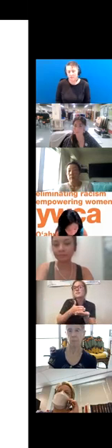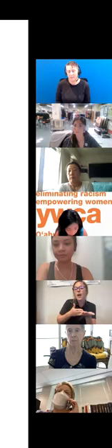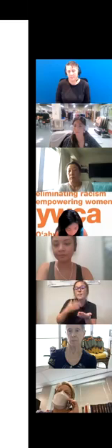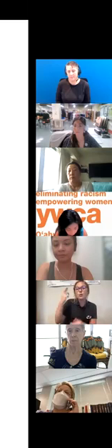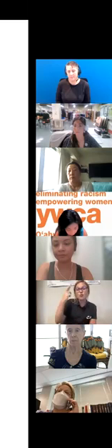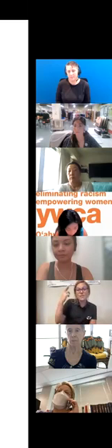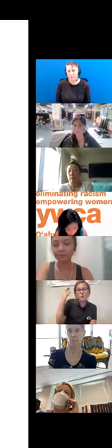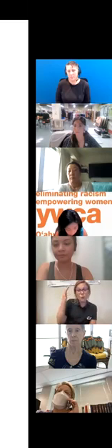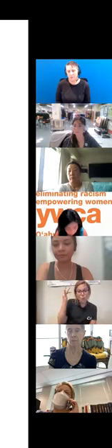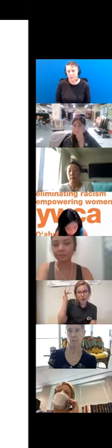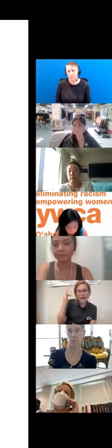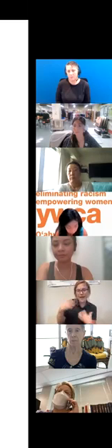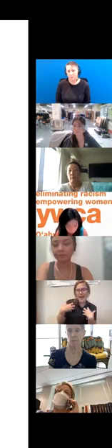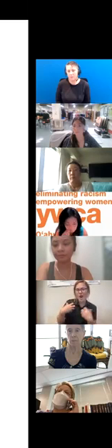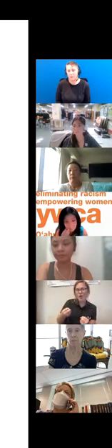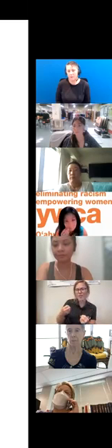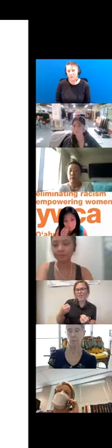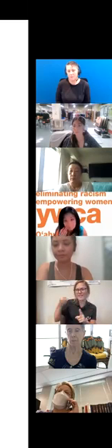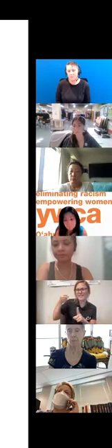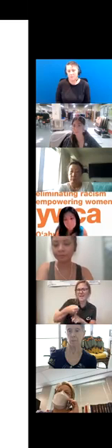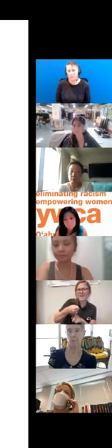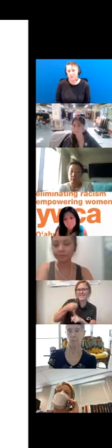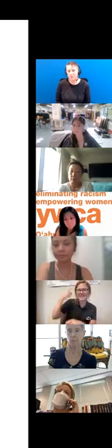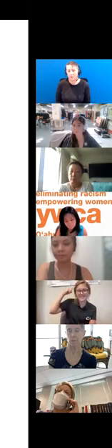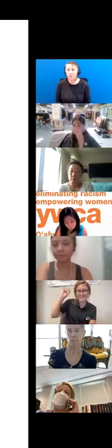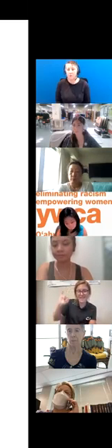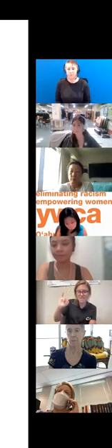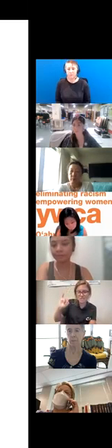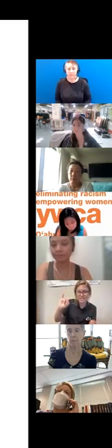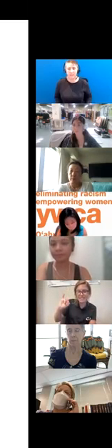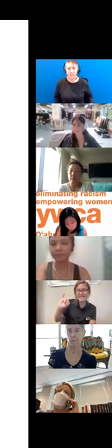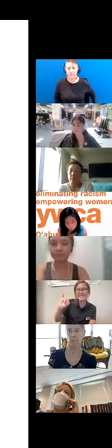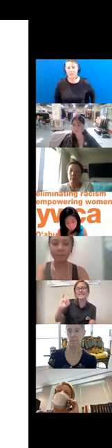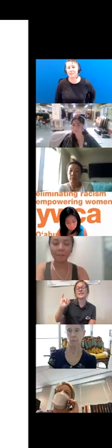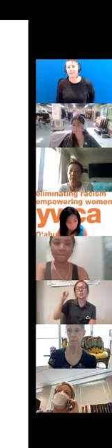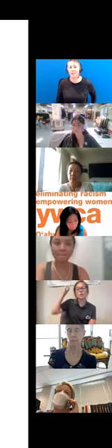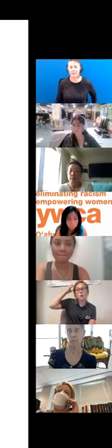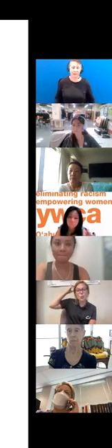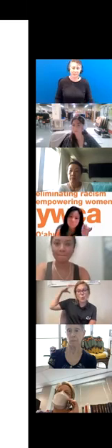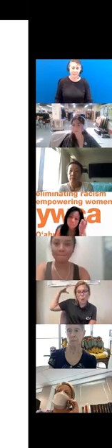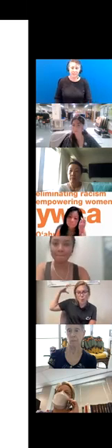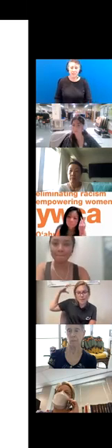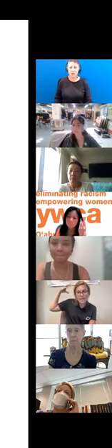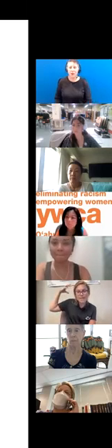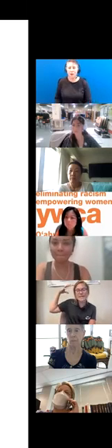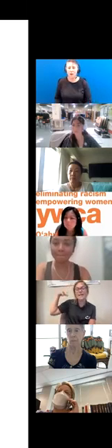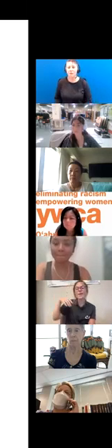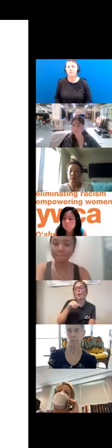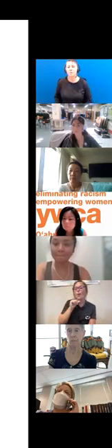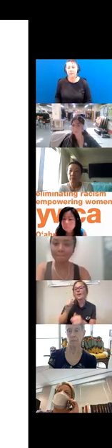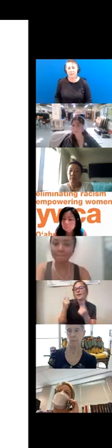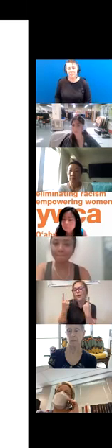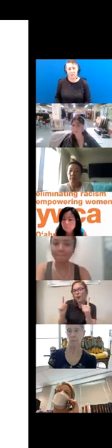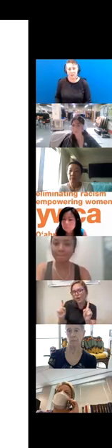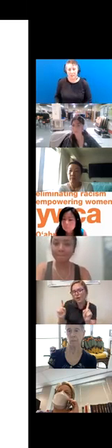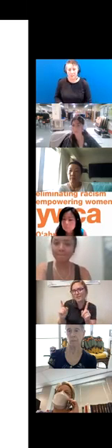not use them. Some are health related because they can get infected,